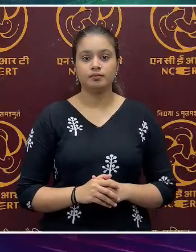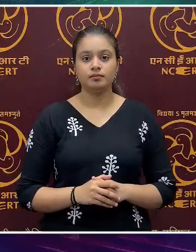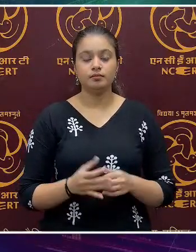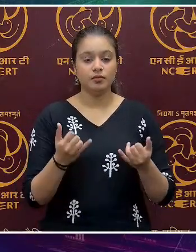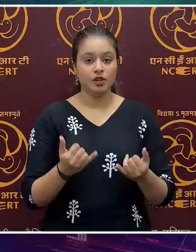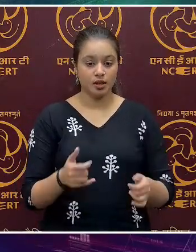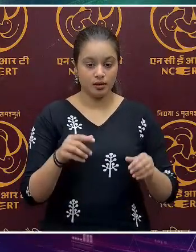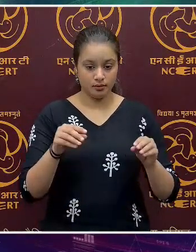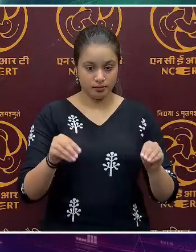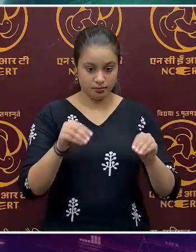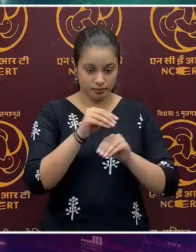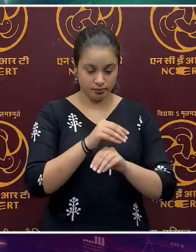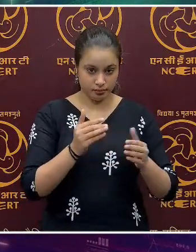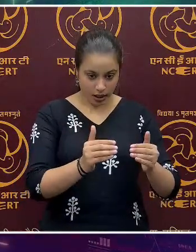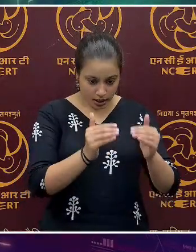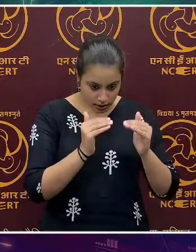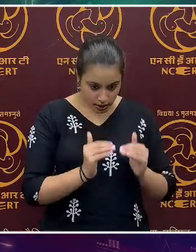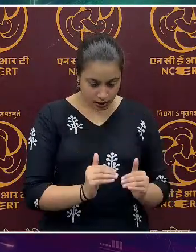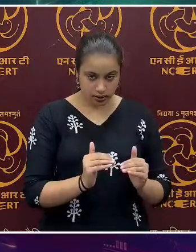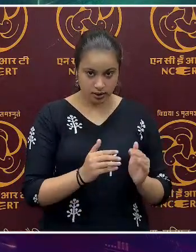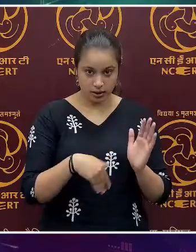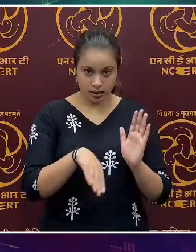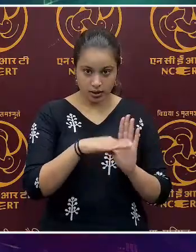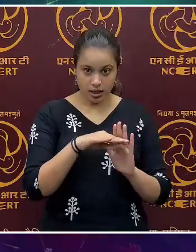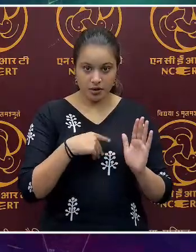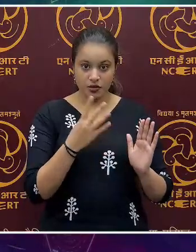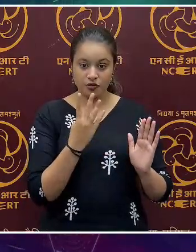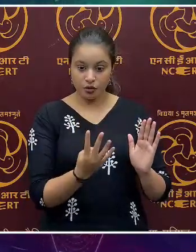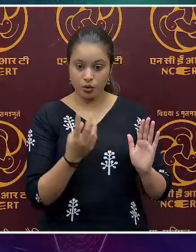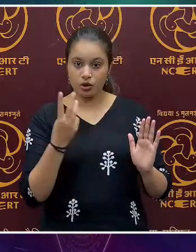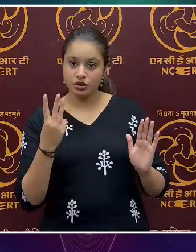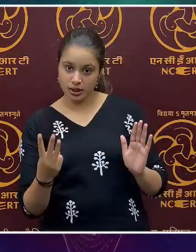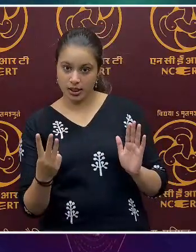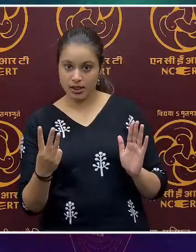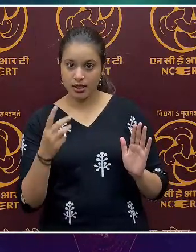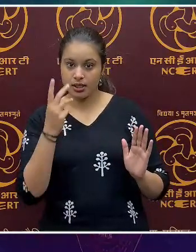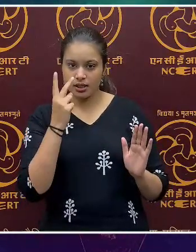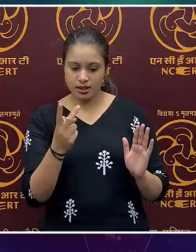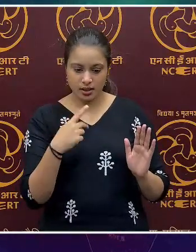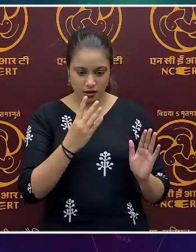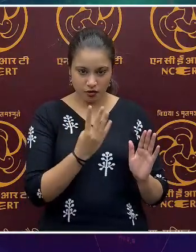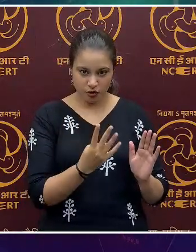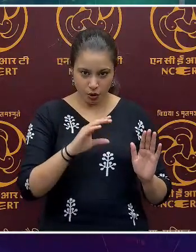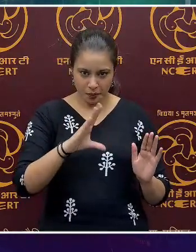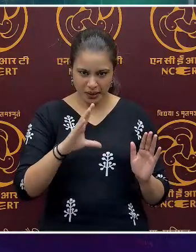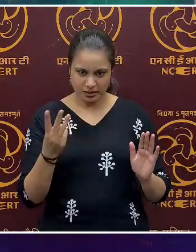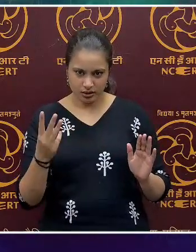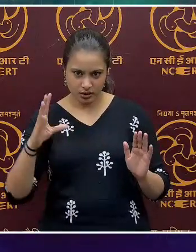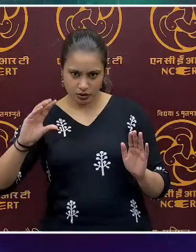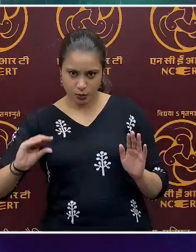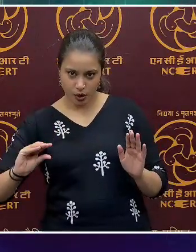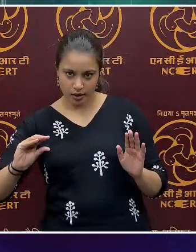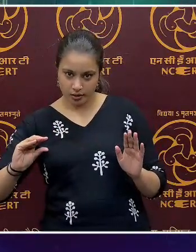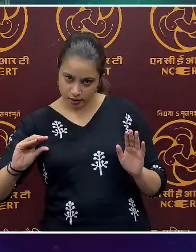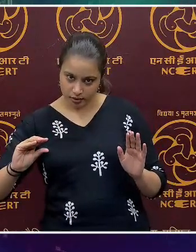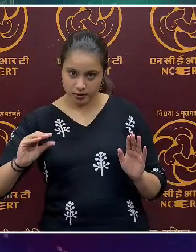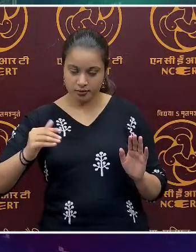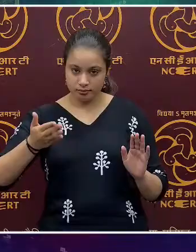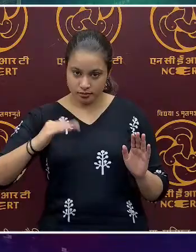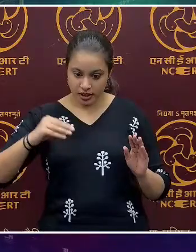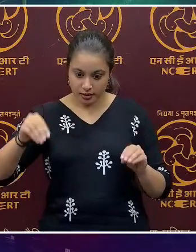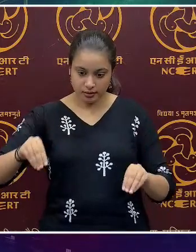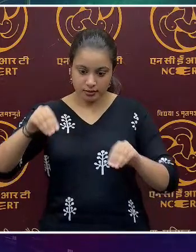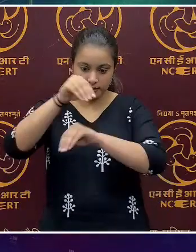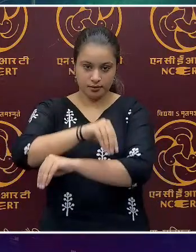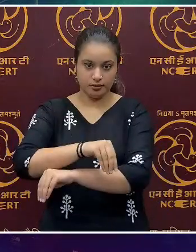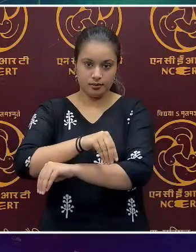Now it will pass to the another level. It will check 4 3. You can see 4 is greater than 3, the next number. So now